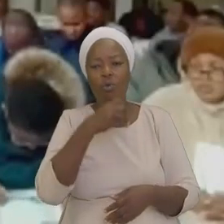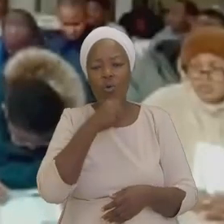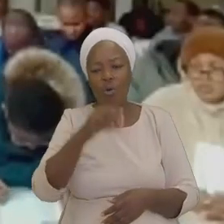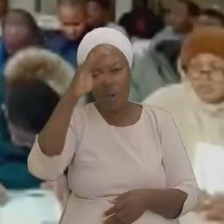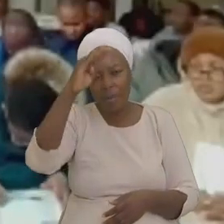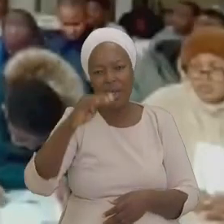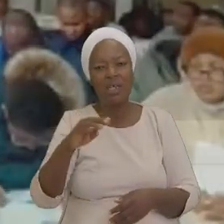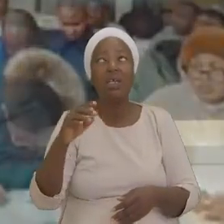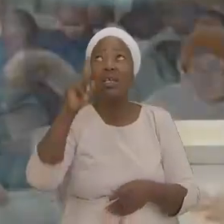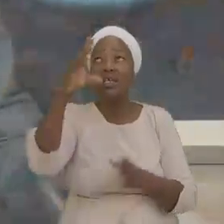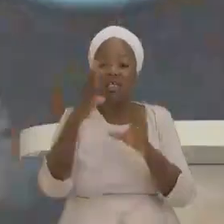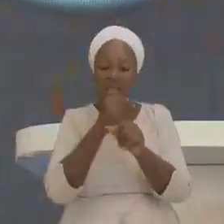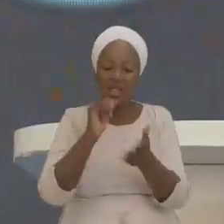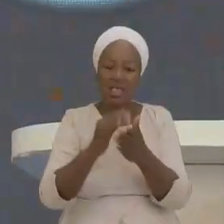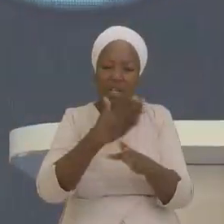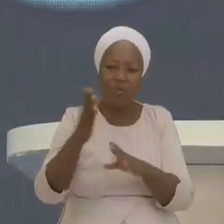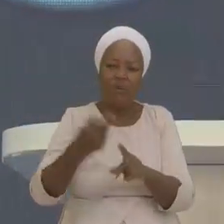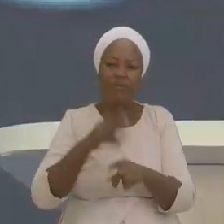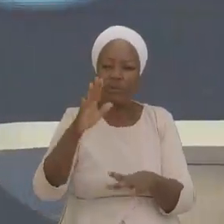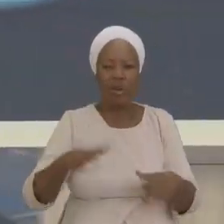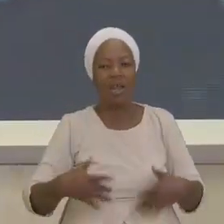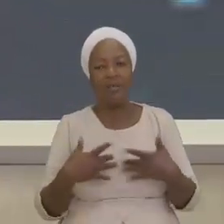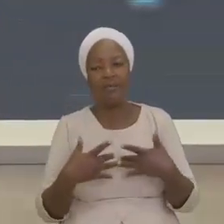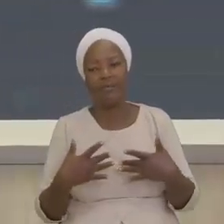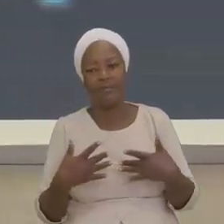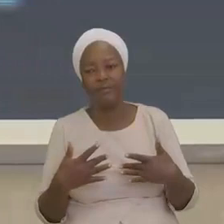takes that away from your life.